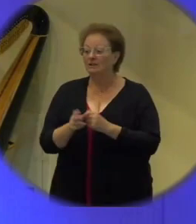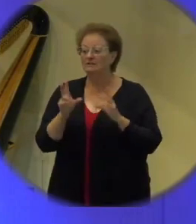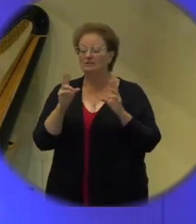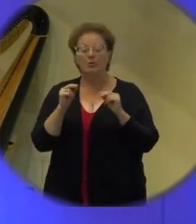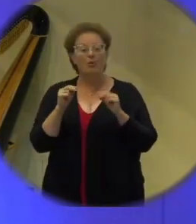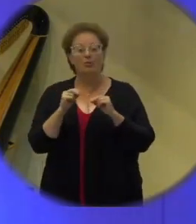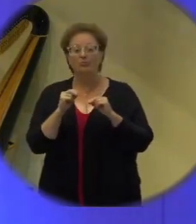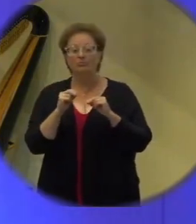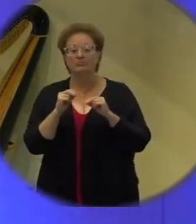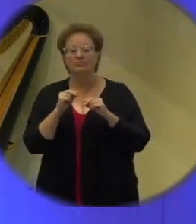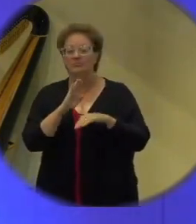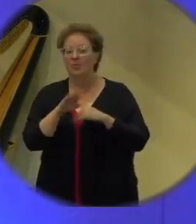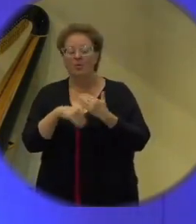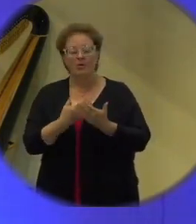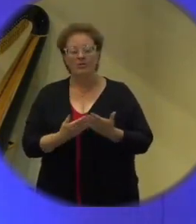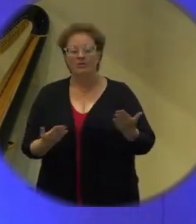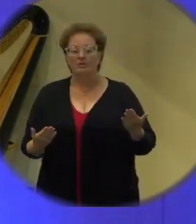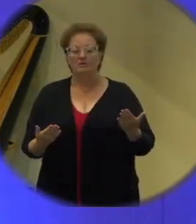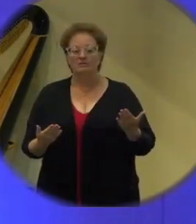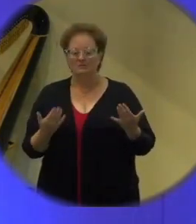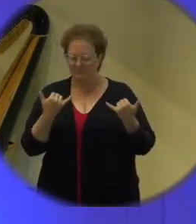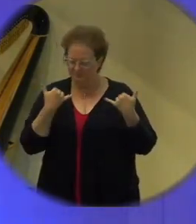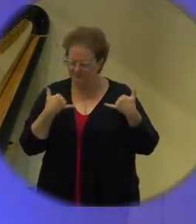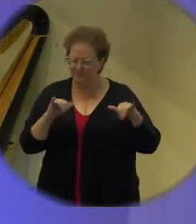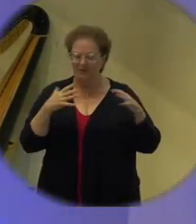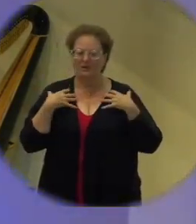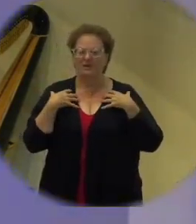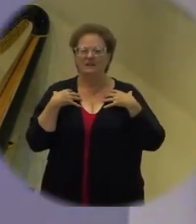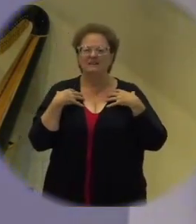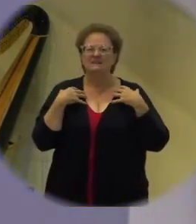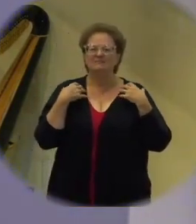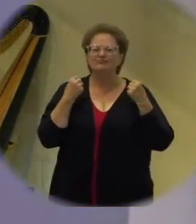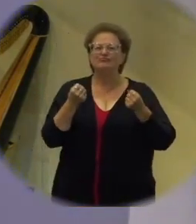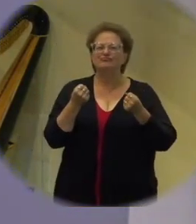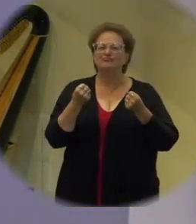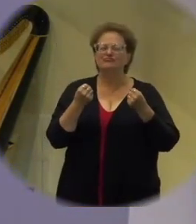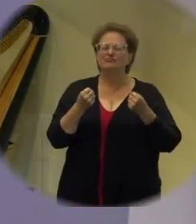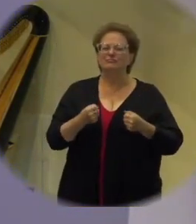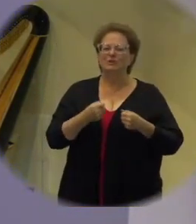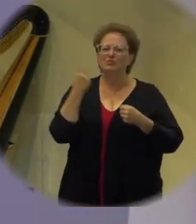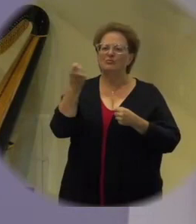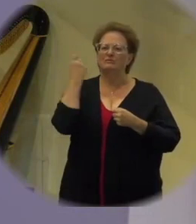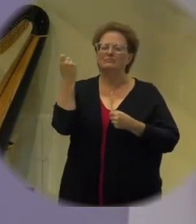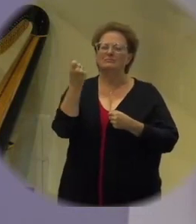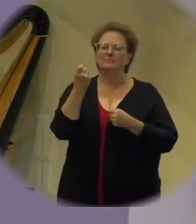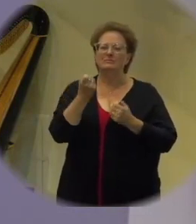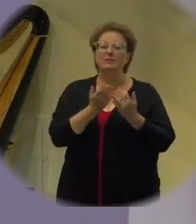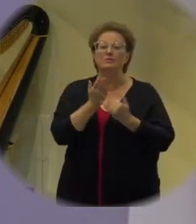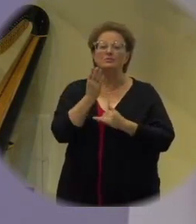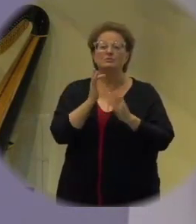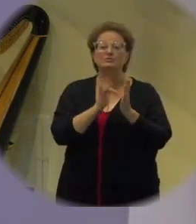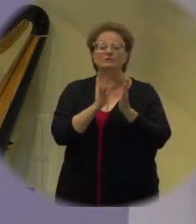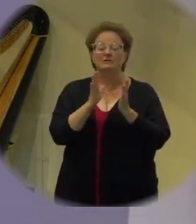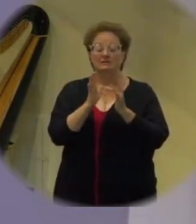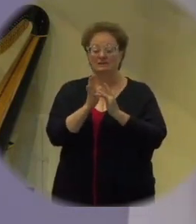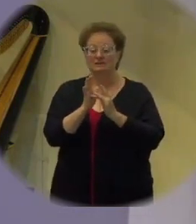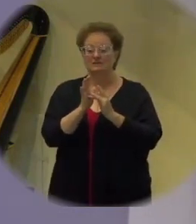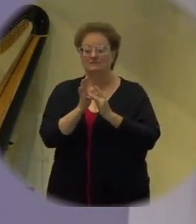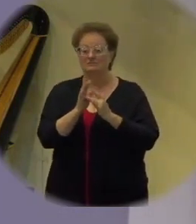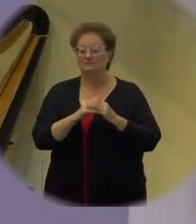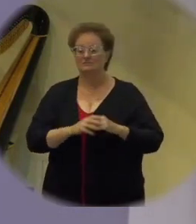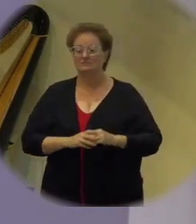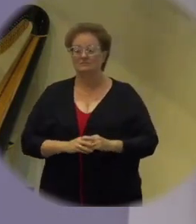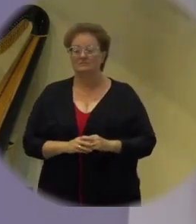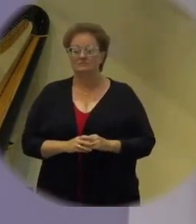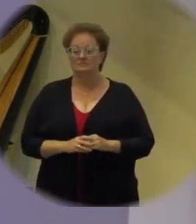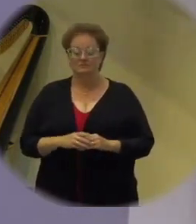Even in those things, you're already conquerors. You're already victors because of who Jesus is. So that's the first